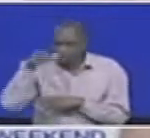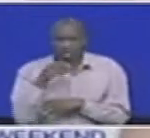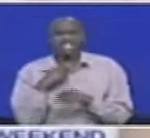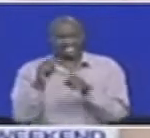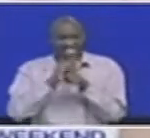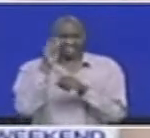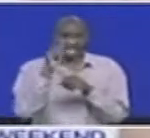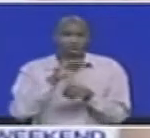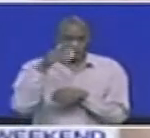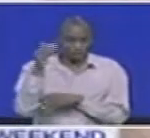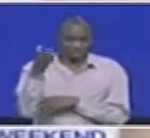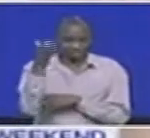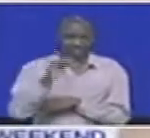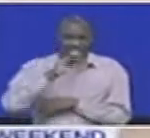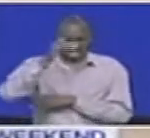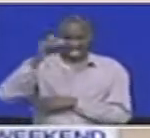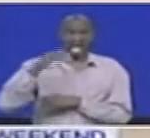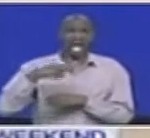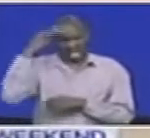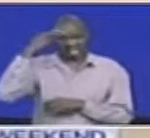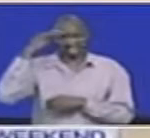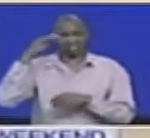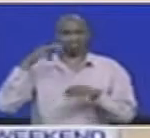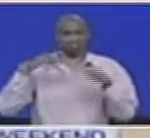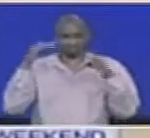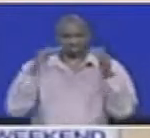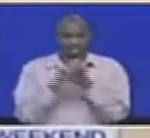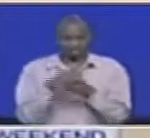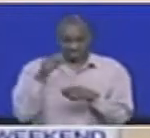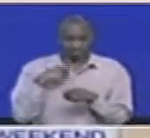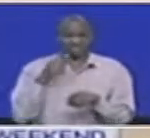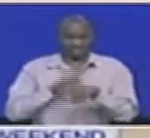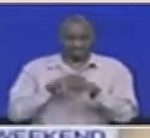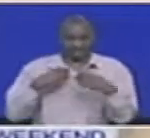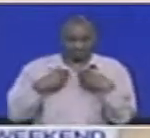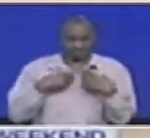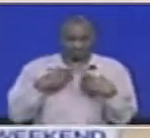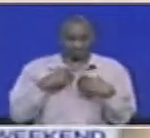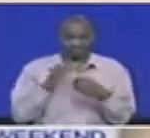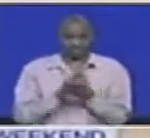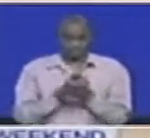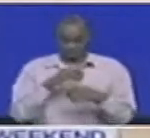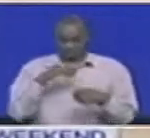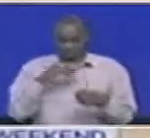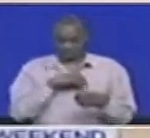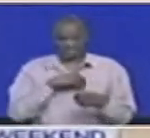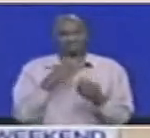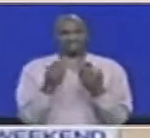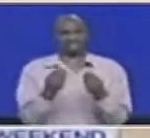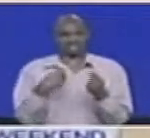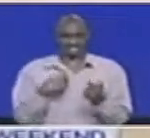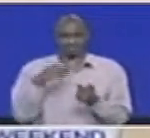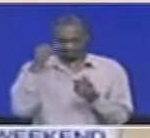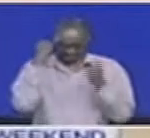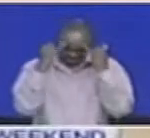kule Ngong, kwa maana Ngong ni iko high altitude. He is not short of talent, but his pockets have not supported his initiative. Initially, he thought